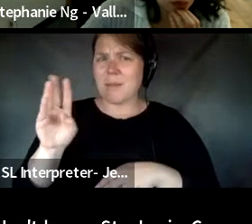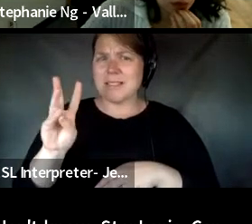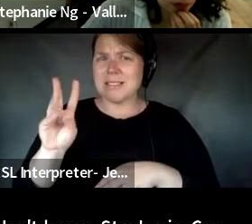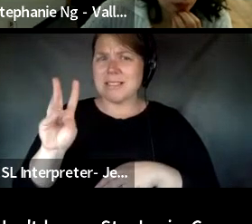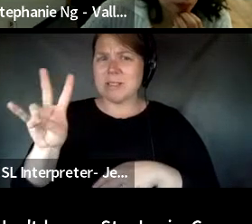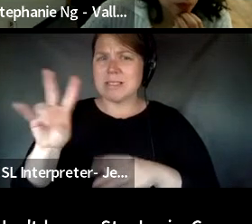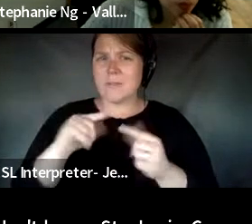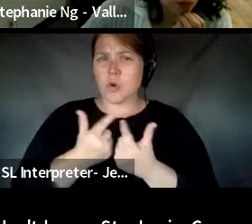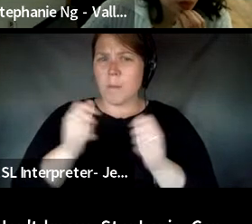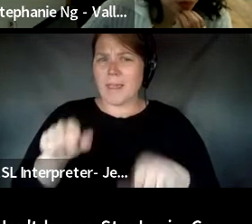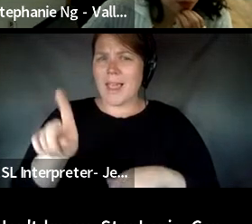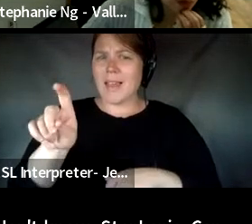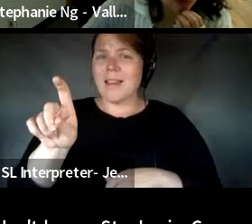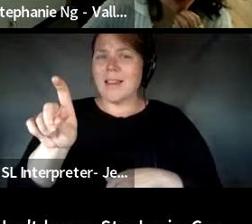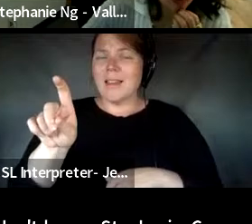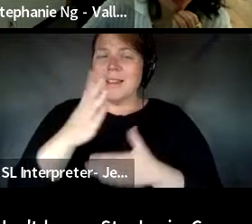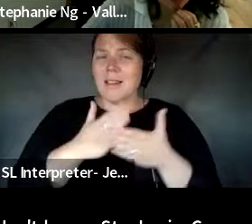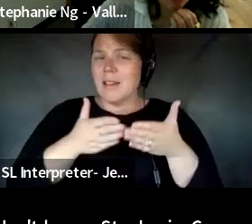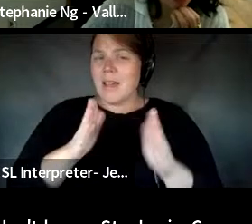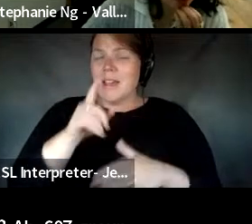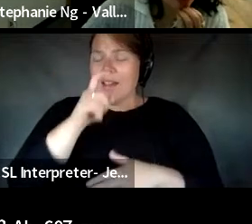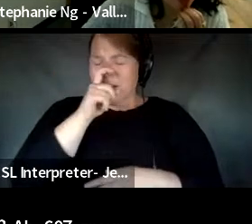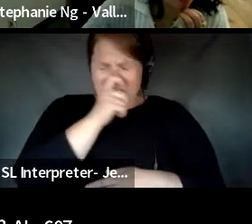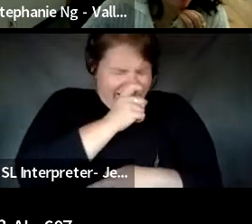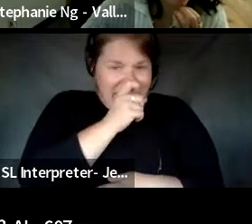group in some way?